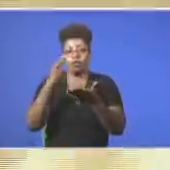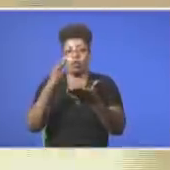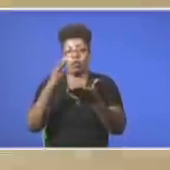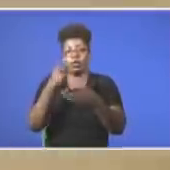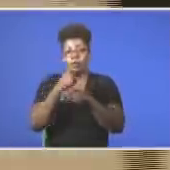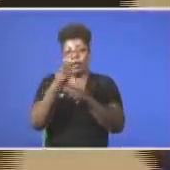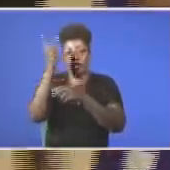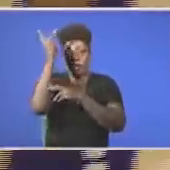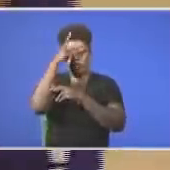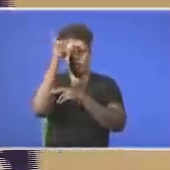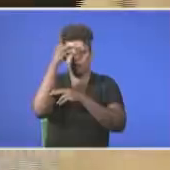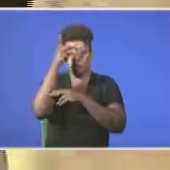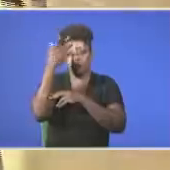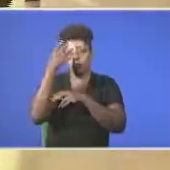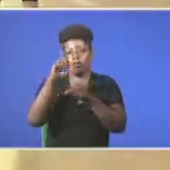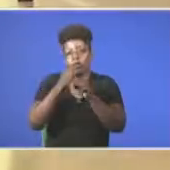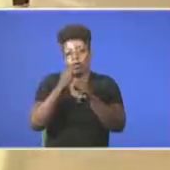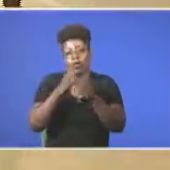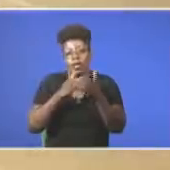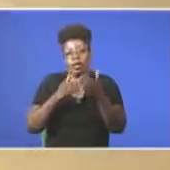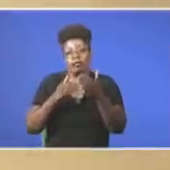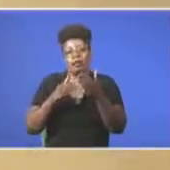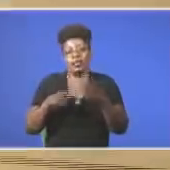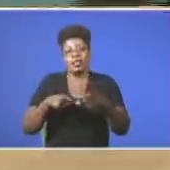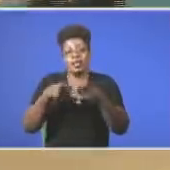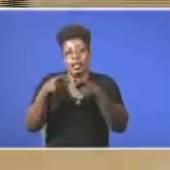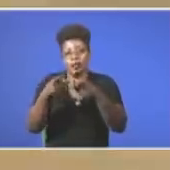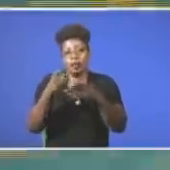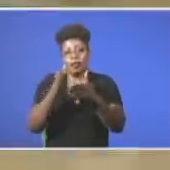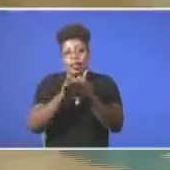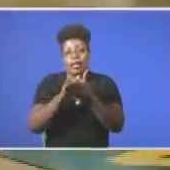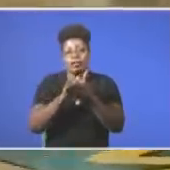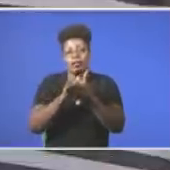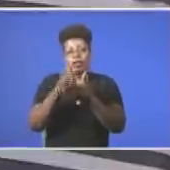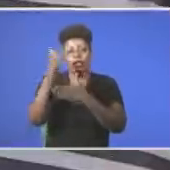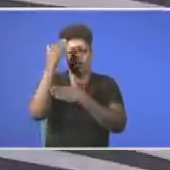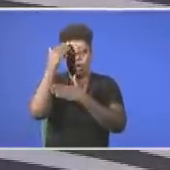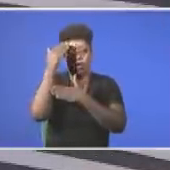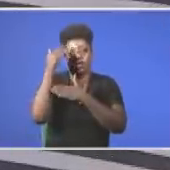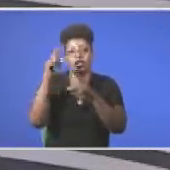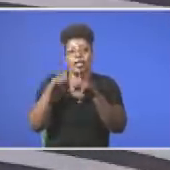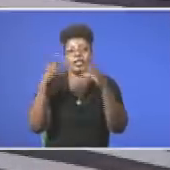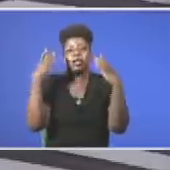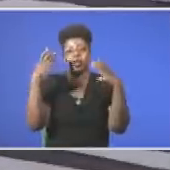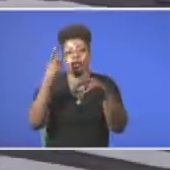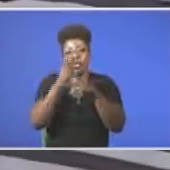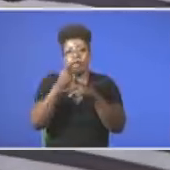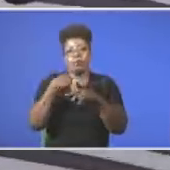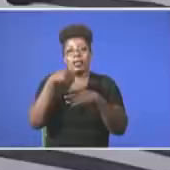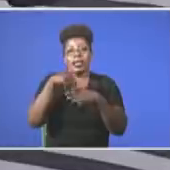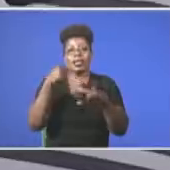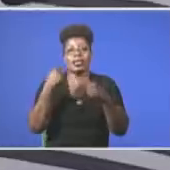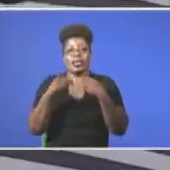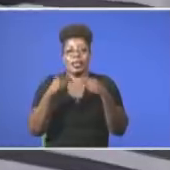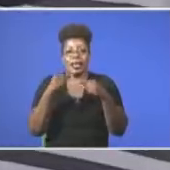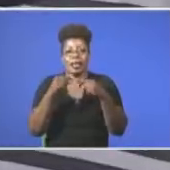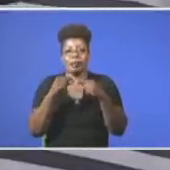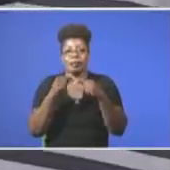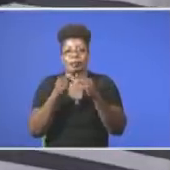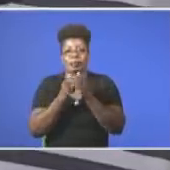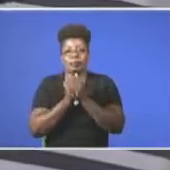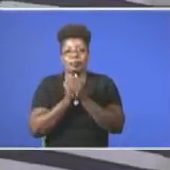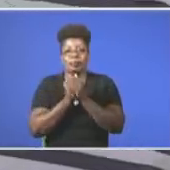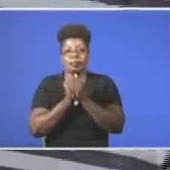and be NBA players. So I try to pass on the knowledge that I had as a player and as a coach. So it keeps me in the game, and it gets my competitive side going a